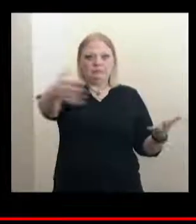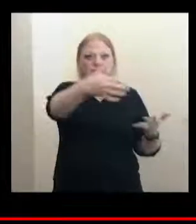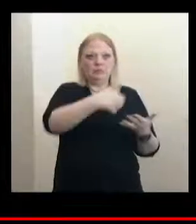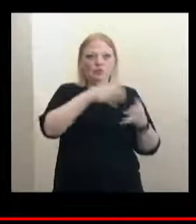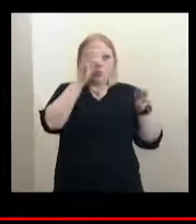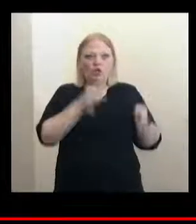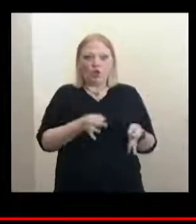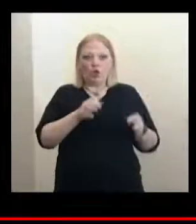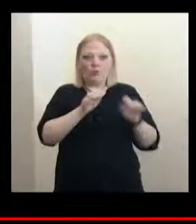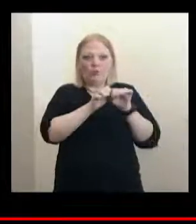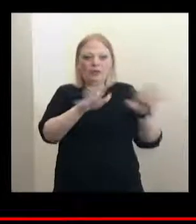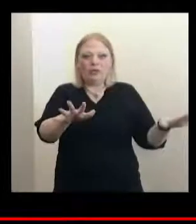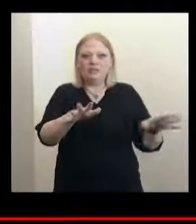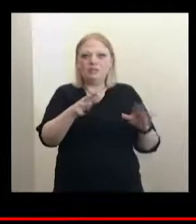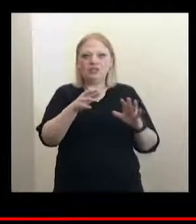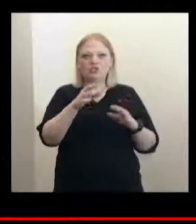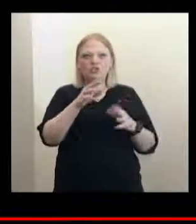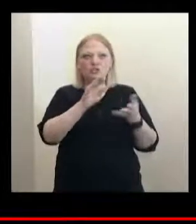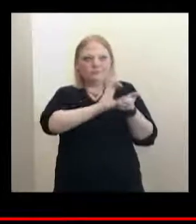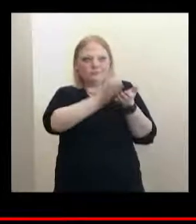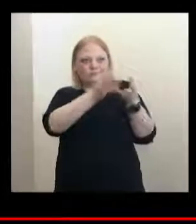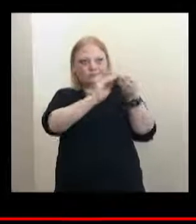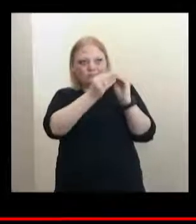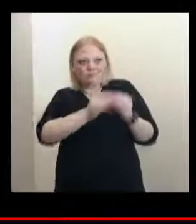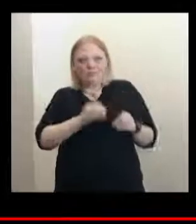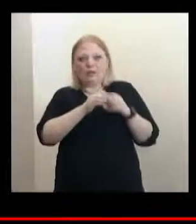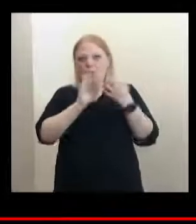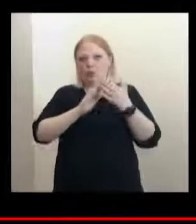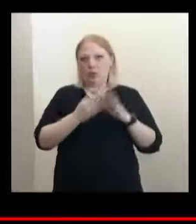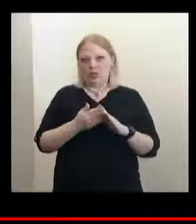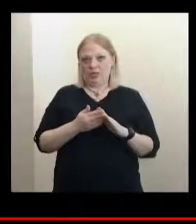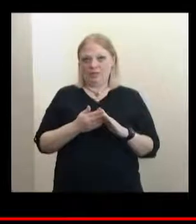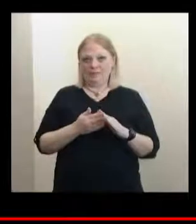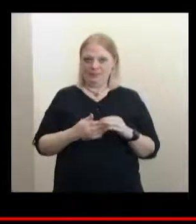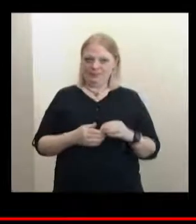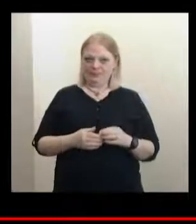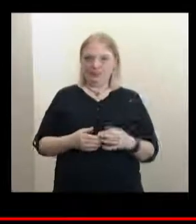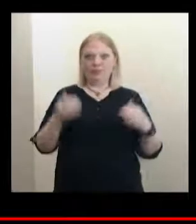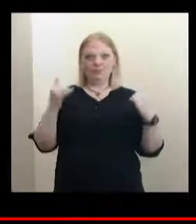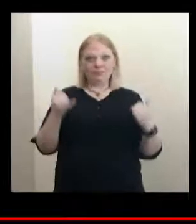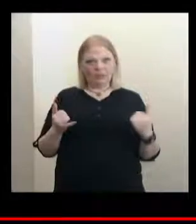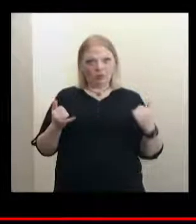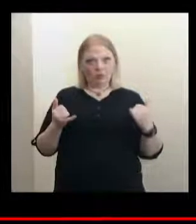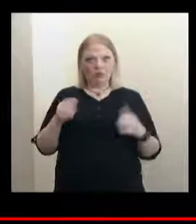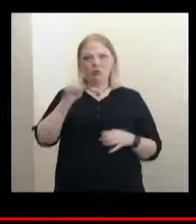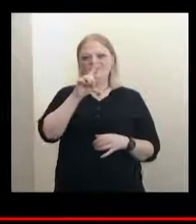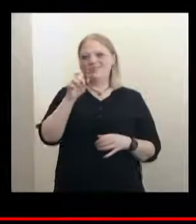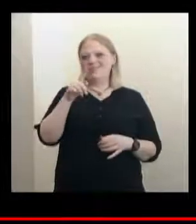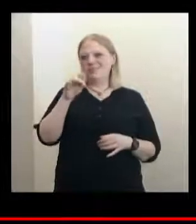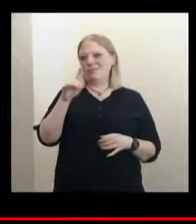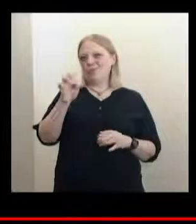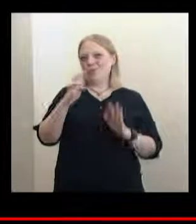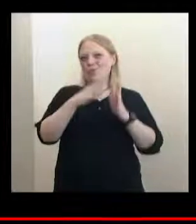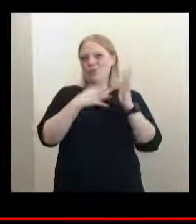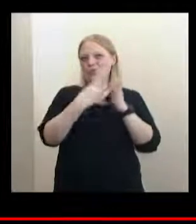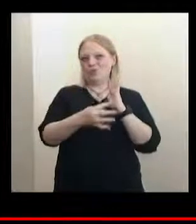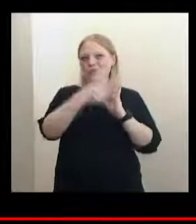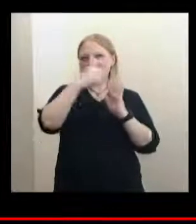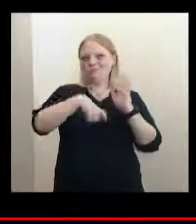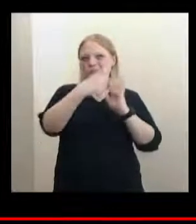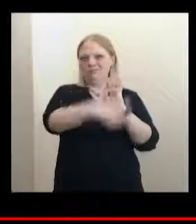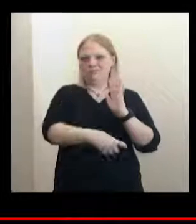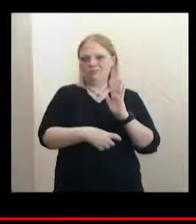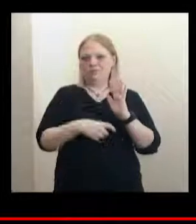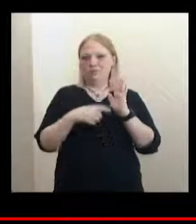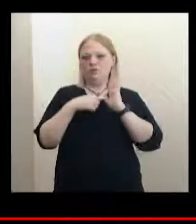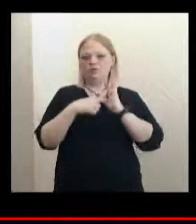transmission rate is in the greater community. So now we're going to look at the zip code chart, but as it examines the